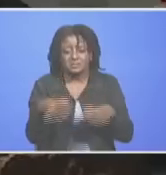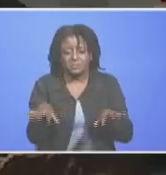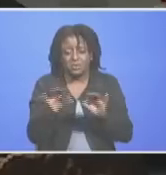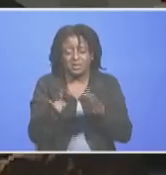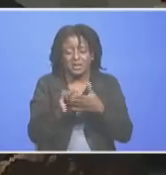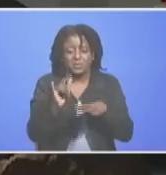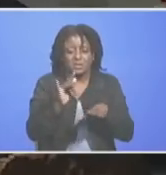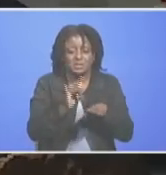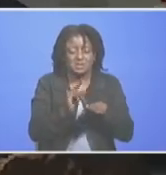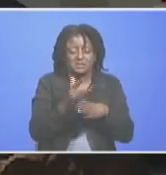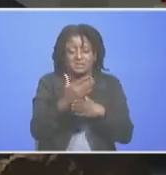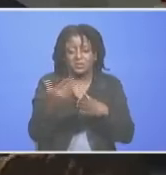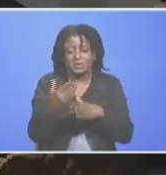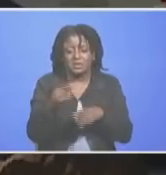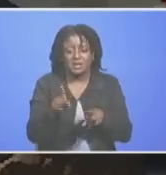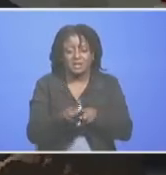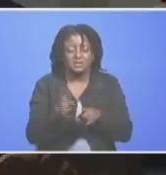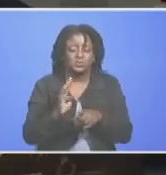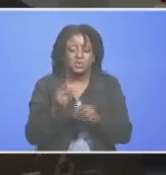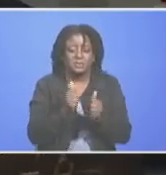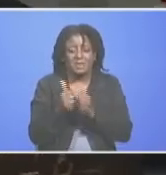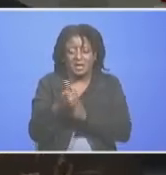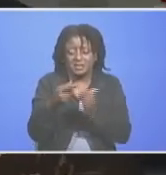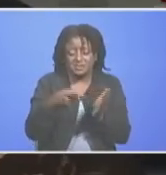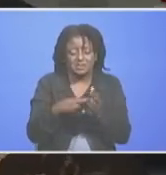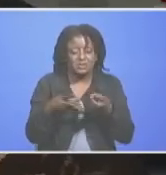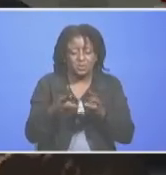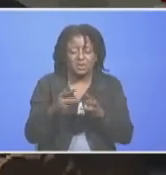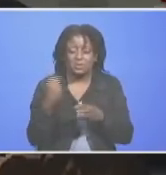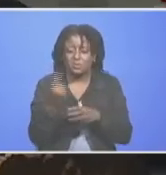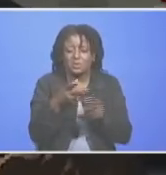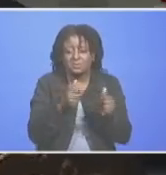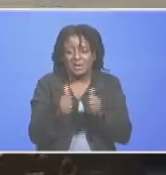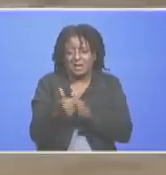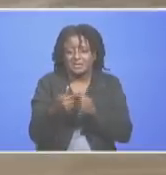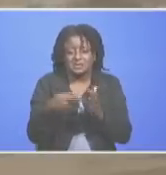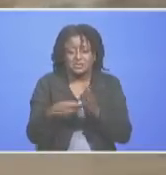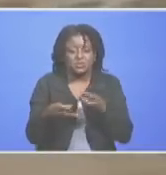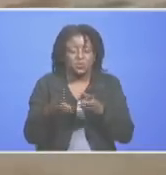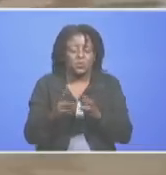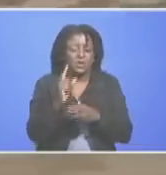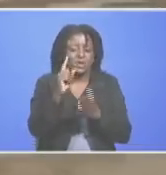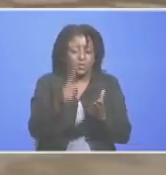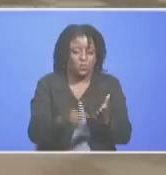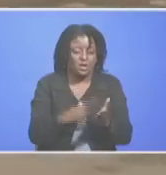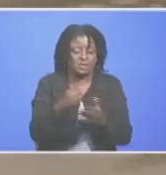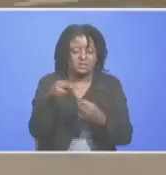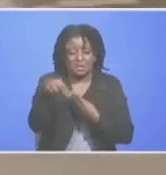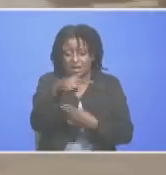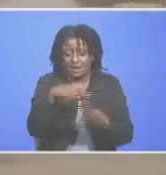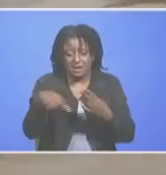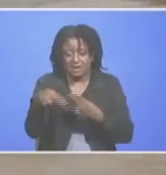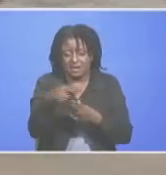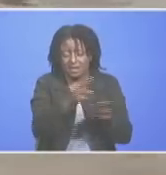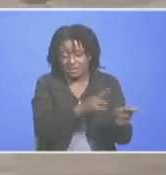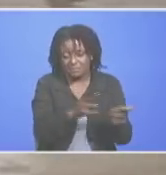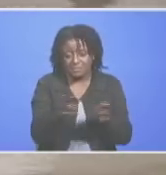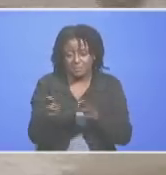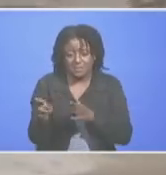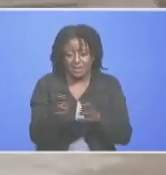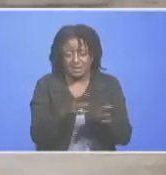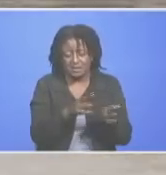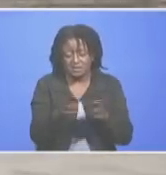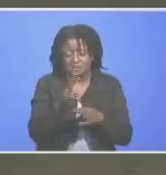we pass this way, because we only pass this way once. Hurricane preparedness should always be